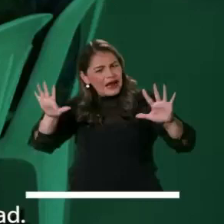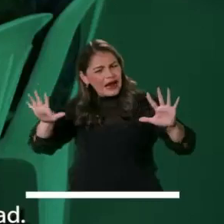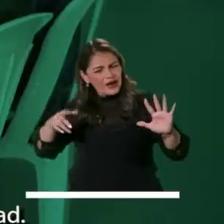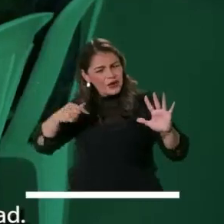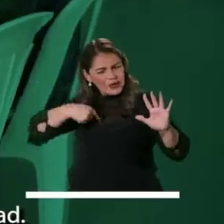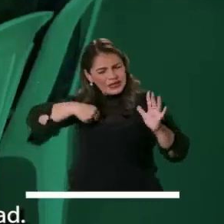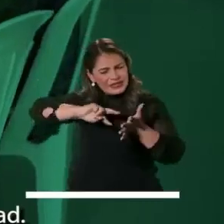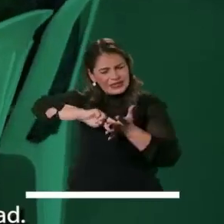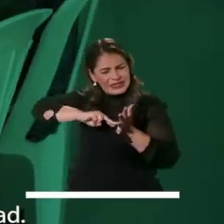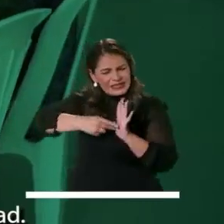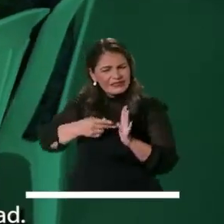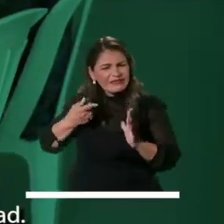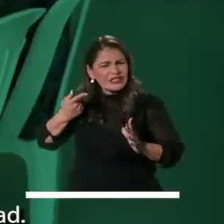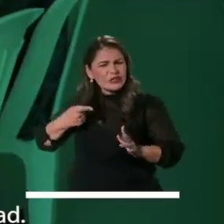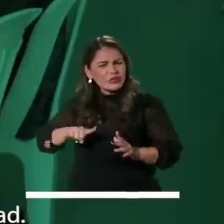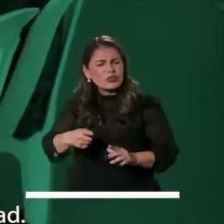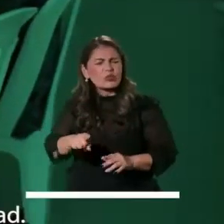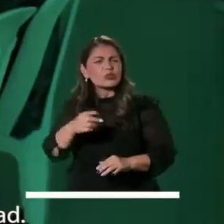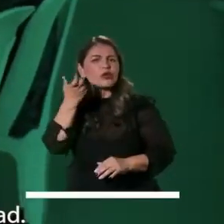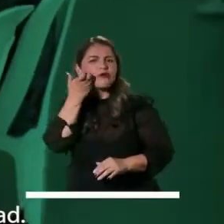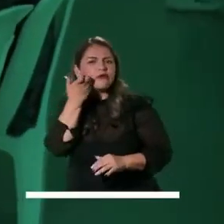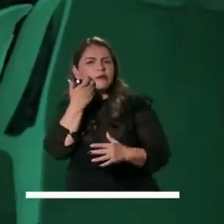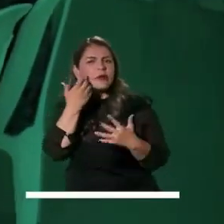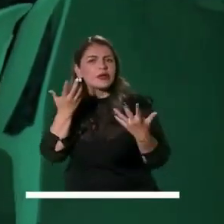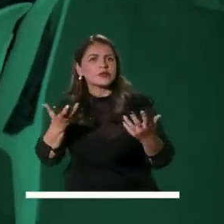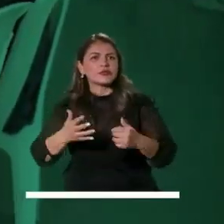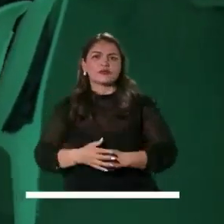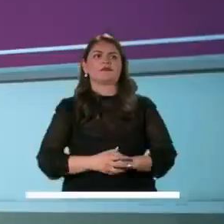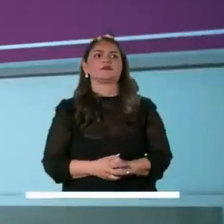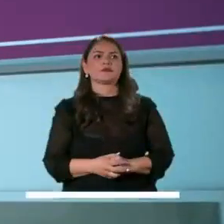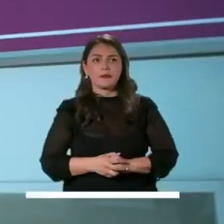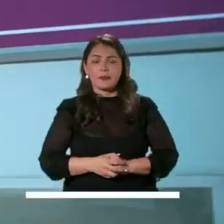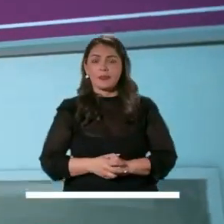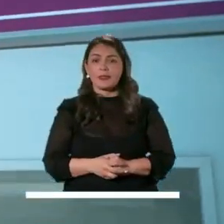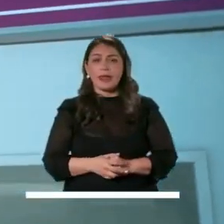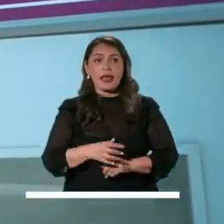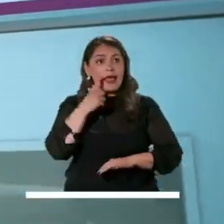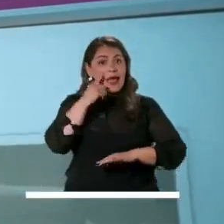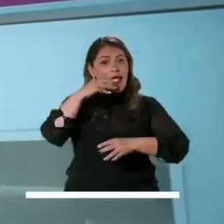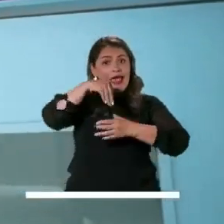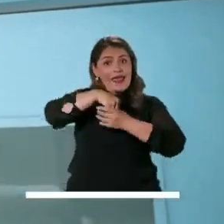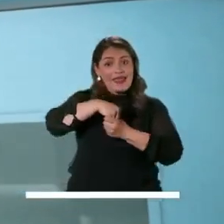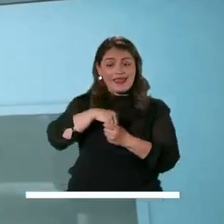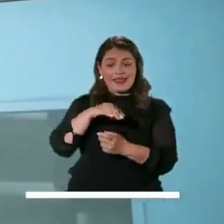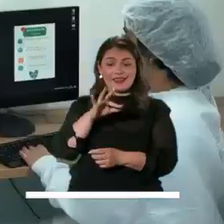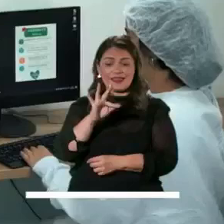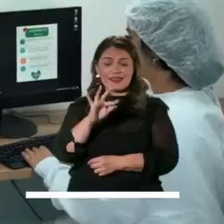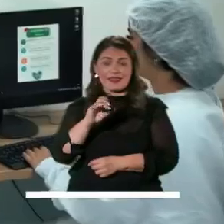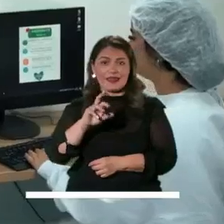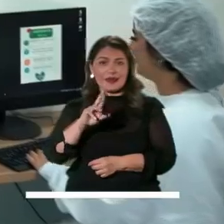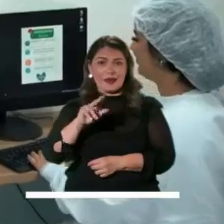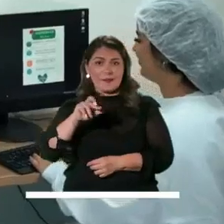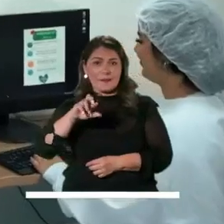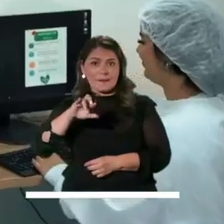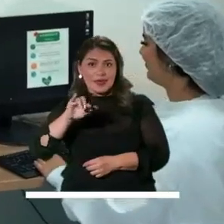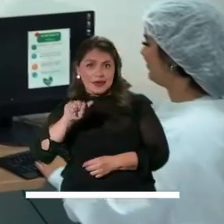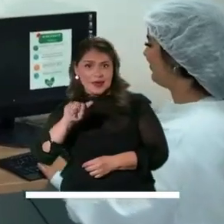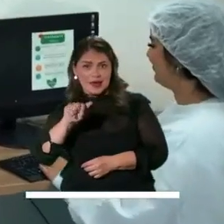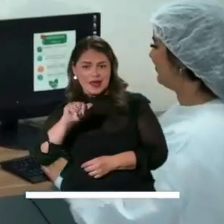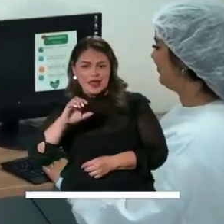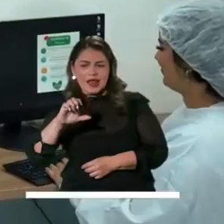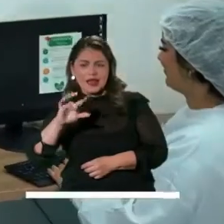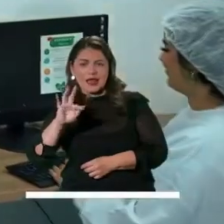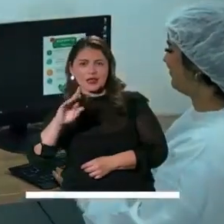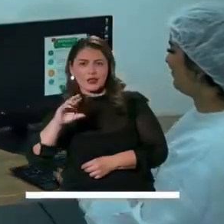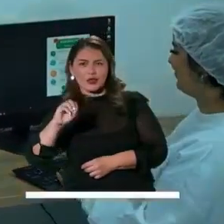management and understanding of their illness. I transformed electroconvulsive therapy into a more